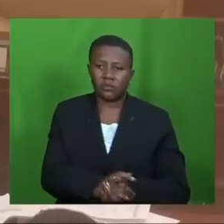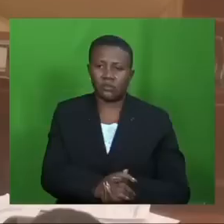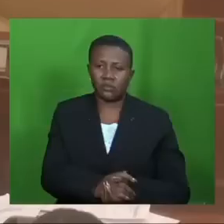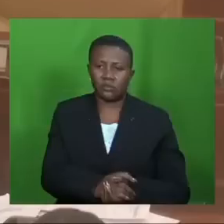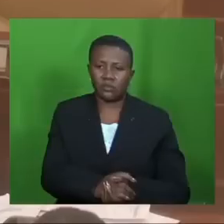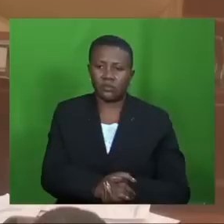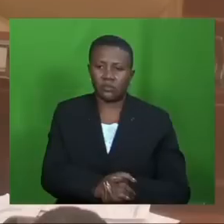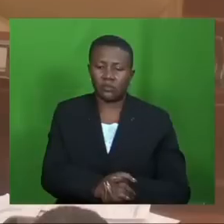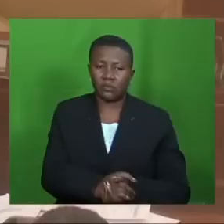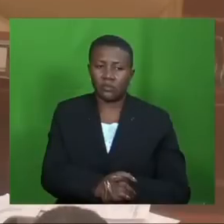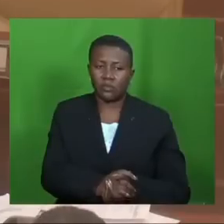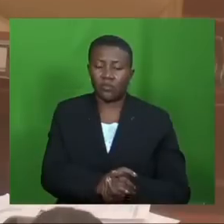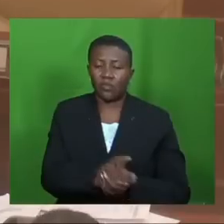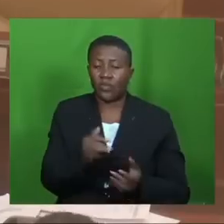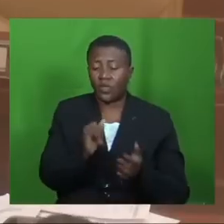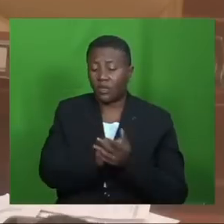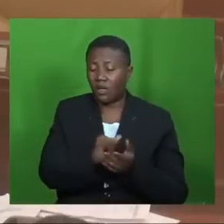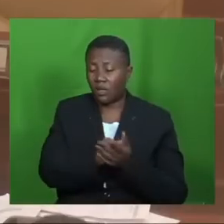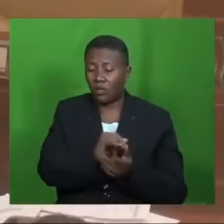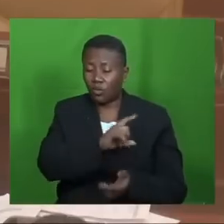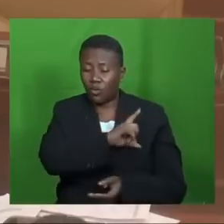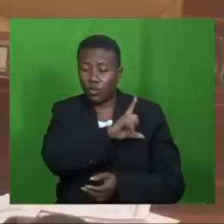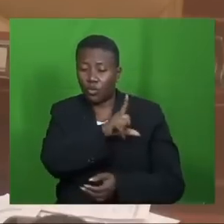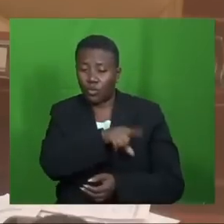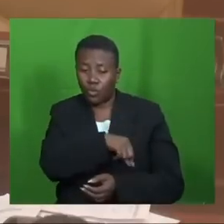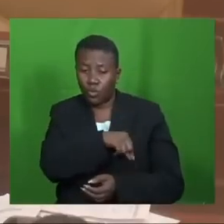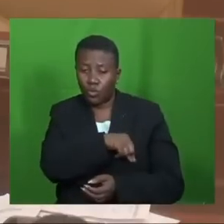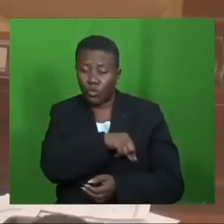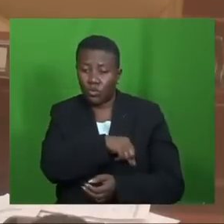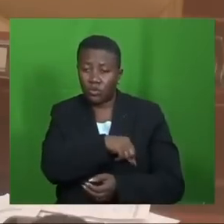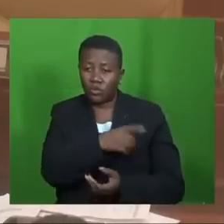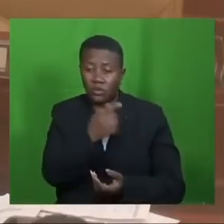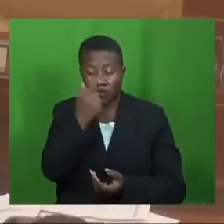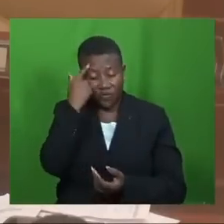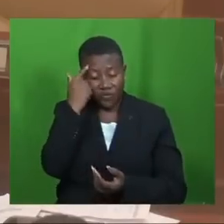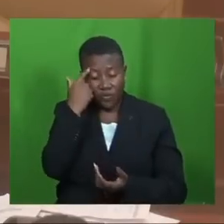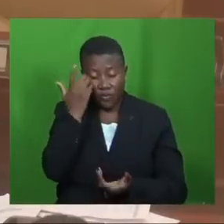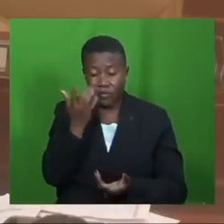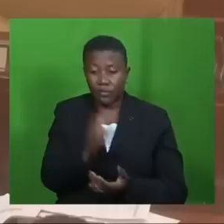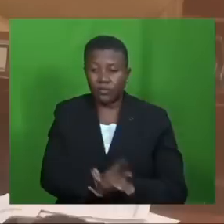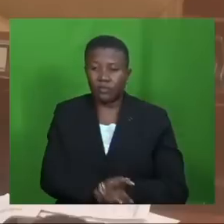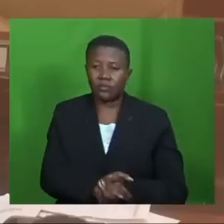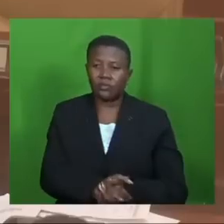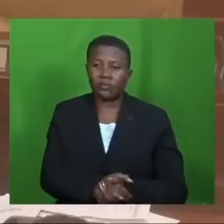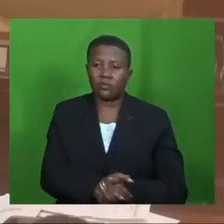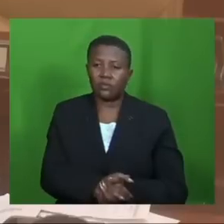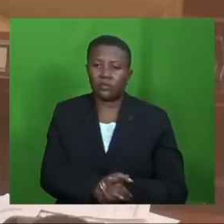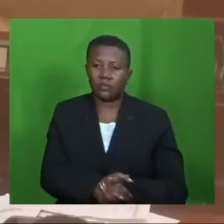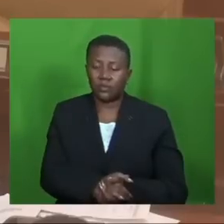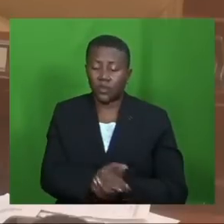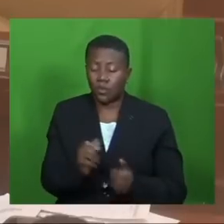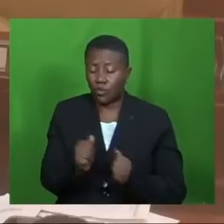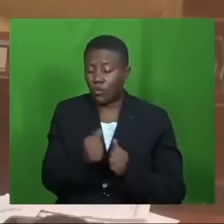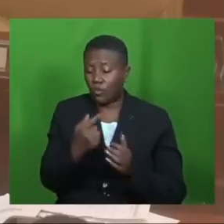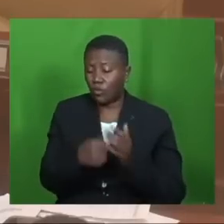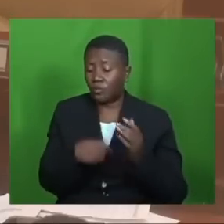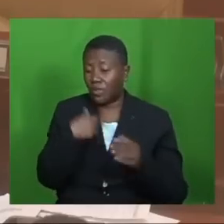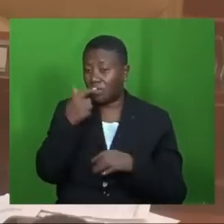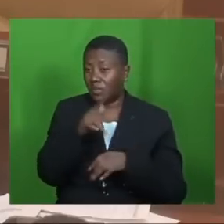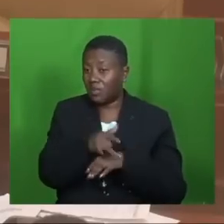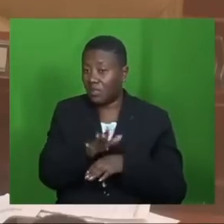standard. We've qualified for the next round and all that. Mr. Speaker, as I said earlier, we have a